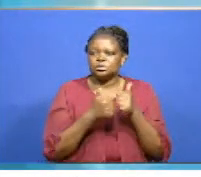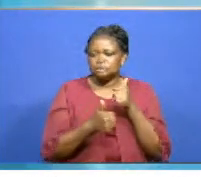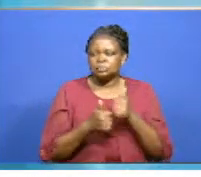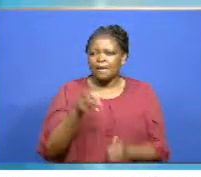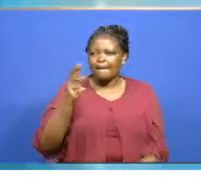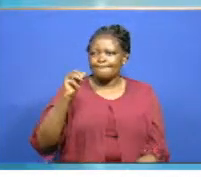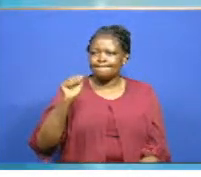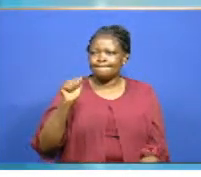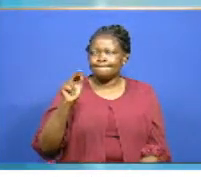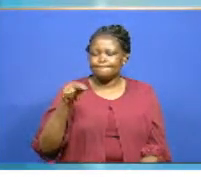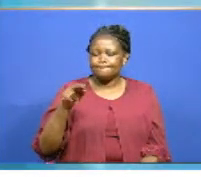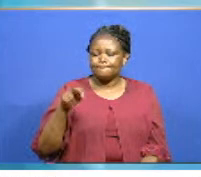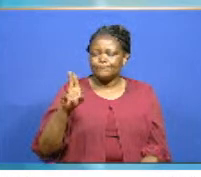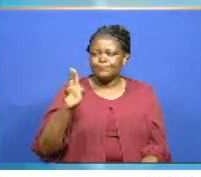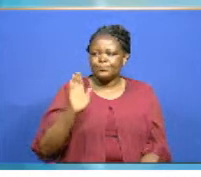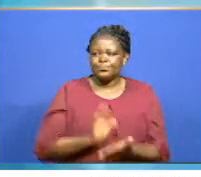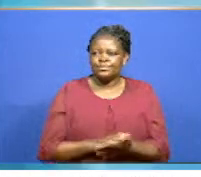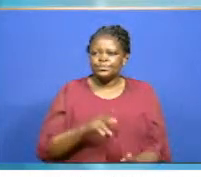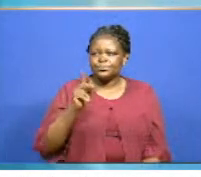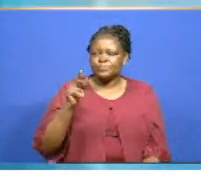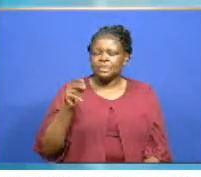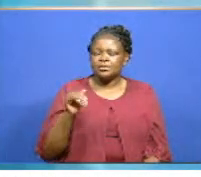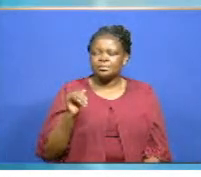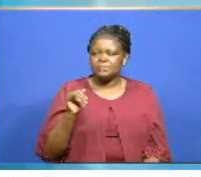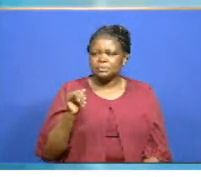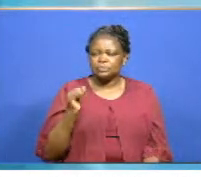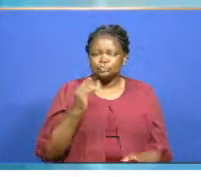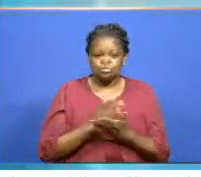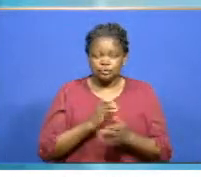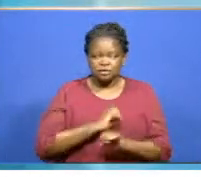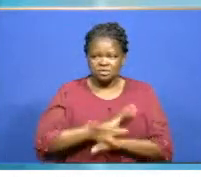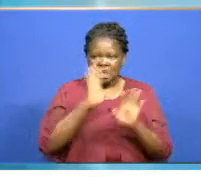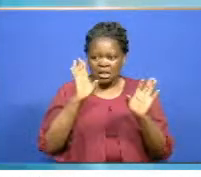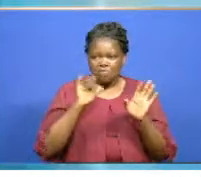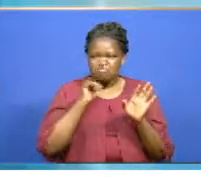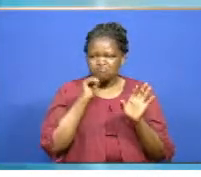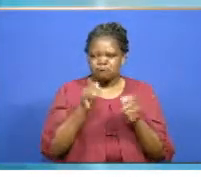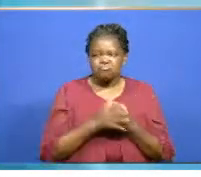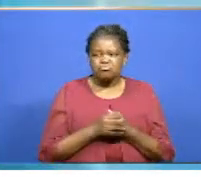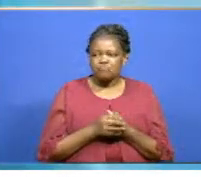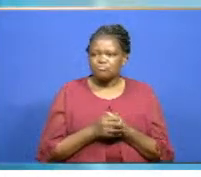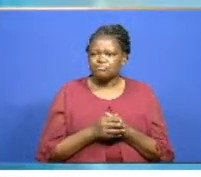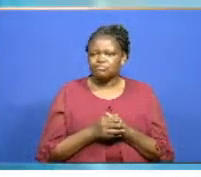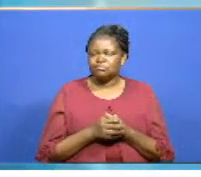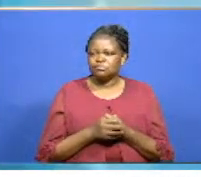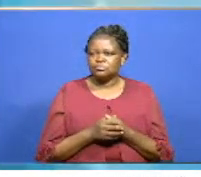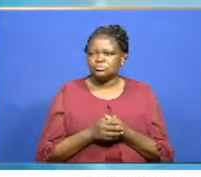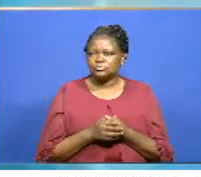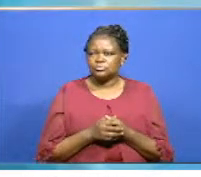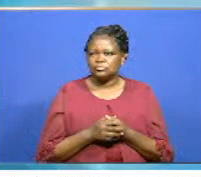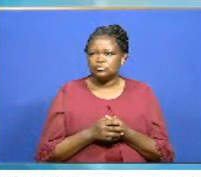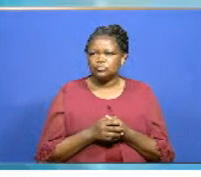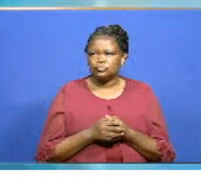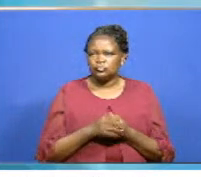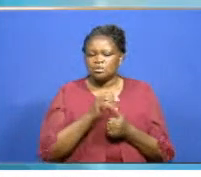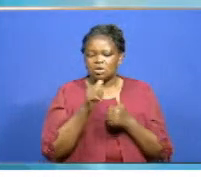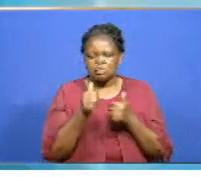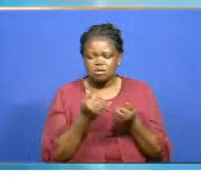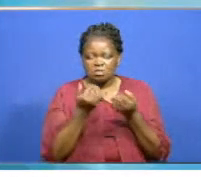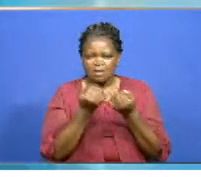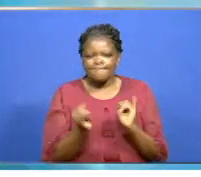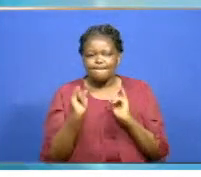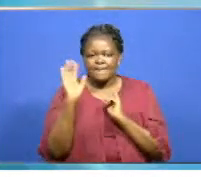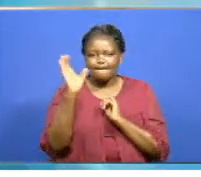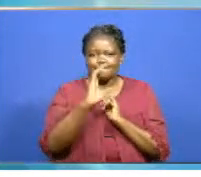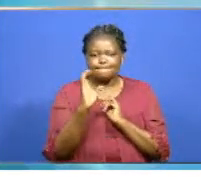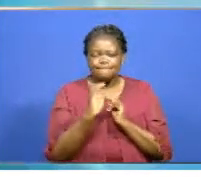Matungu and Kabuchai, they are now clear. It's not like hiding behind an independent candidate.